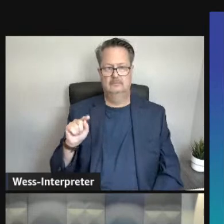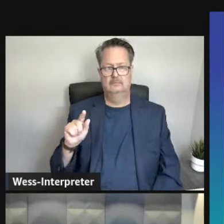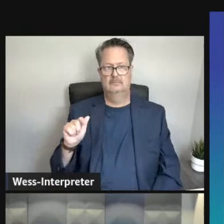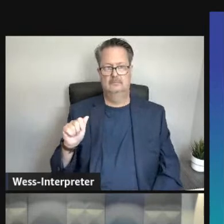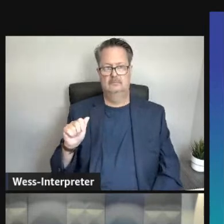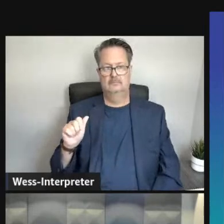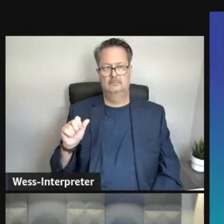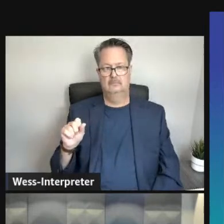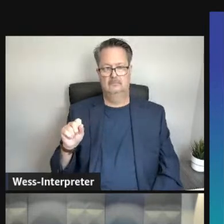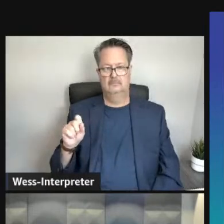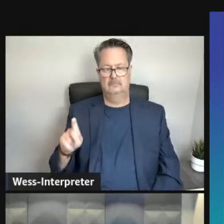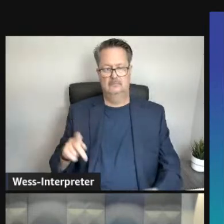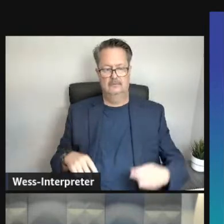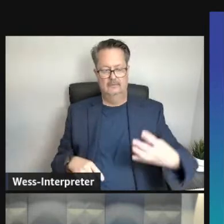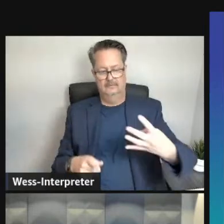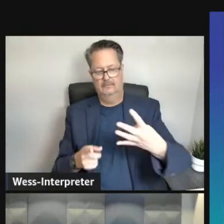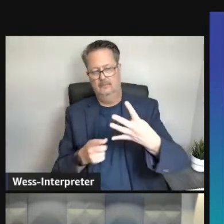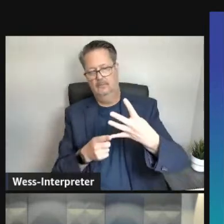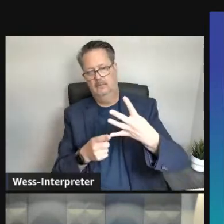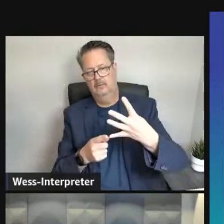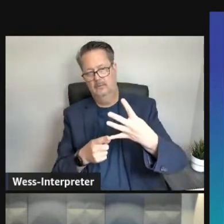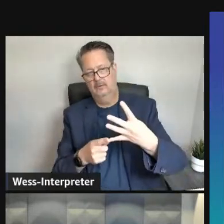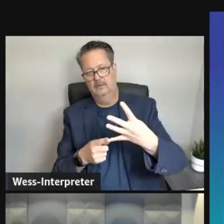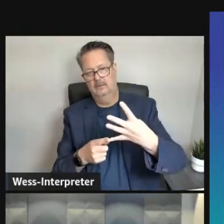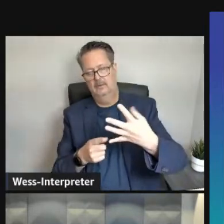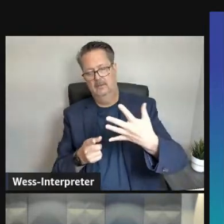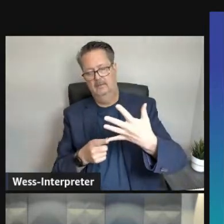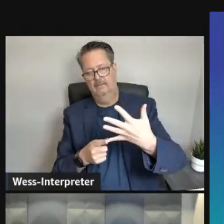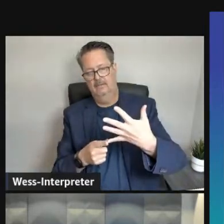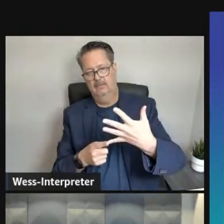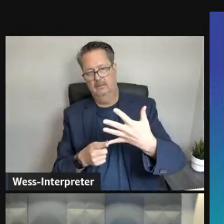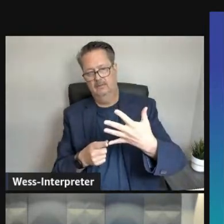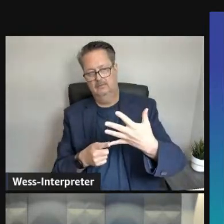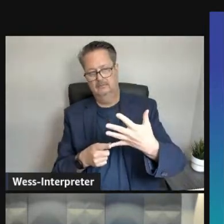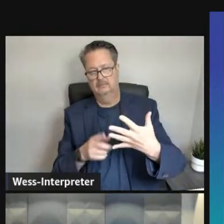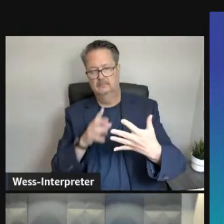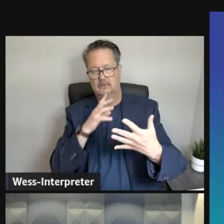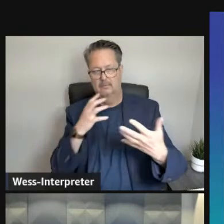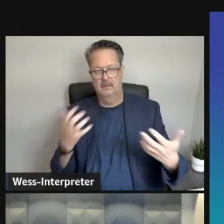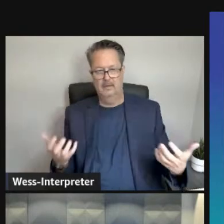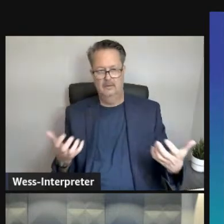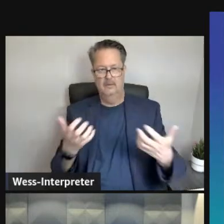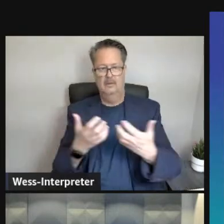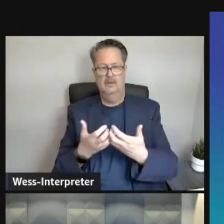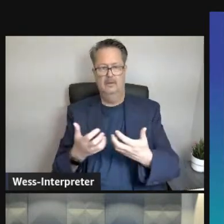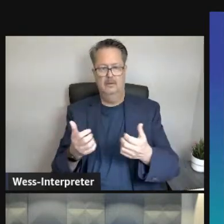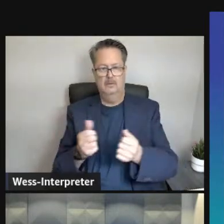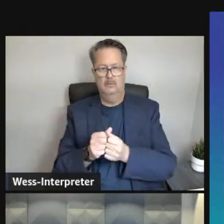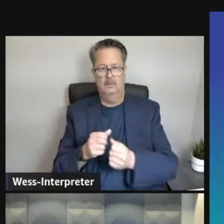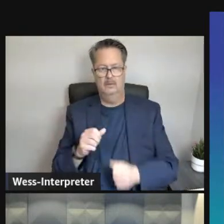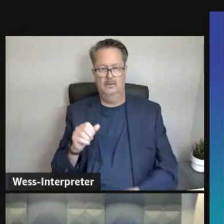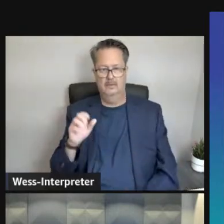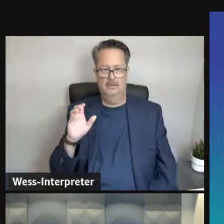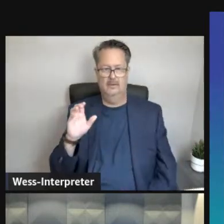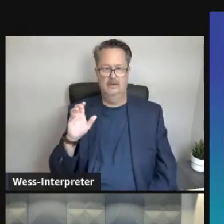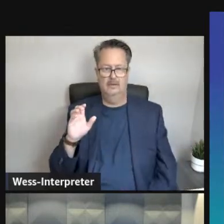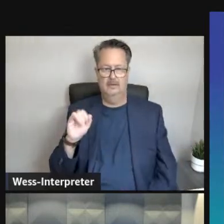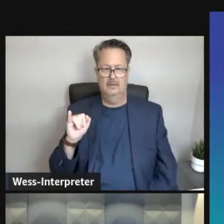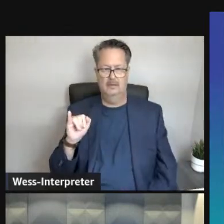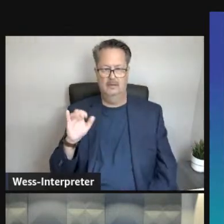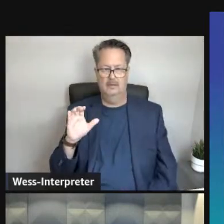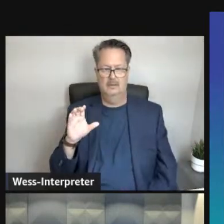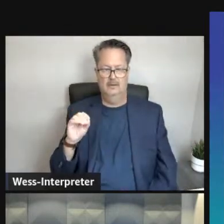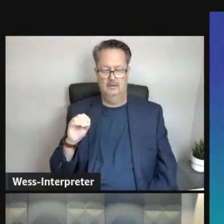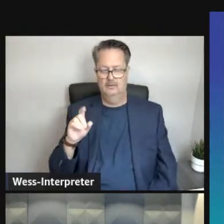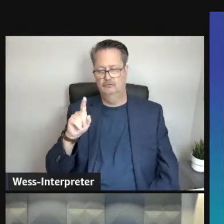The fourth one and the fifth one are talking about the integration with the Kubernetes ecosystem. The scheduler should be able